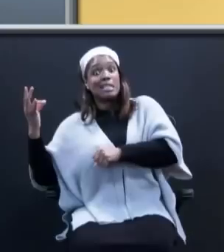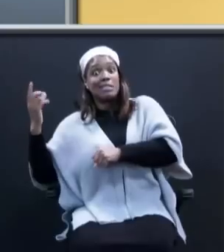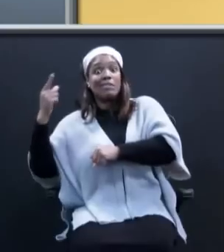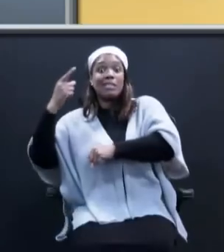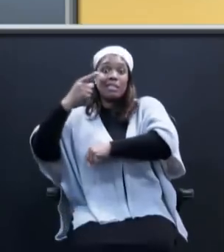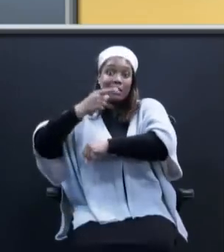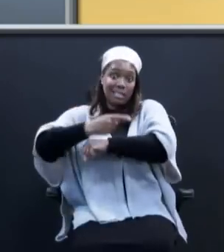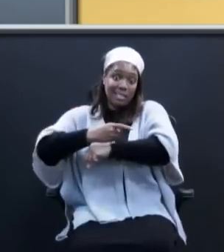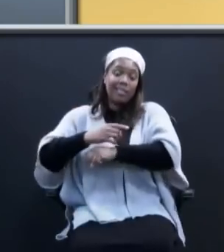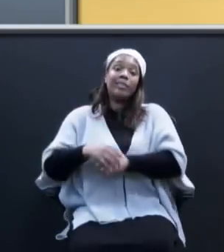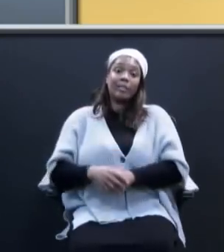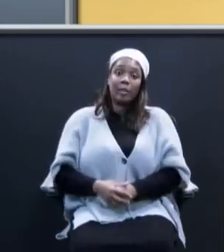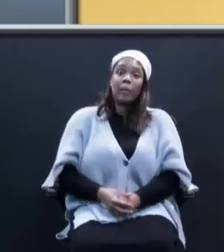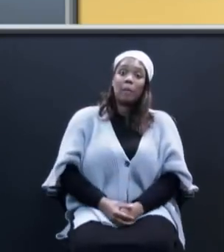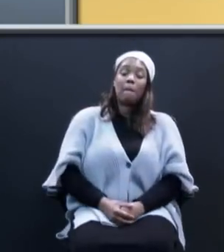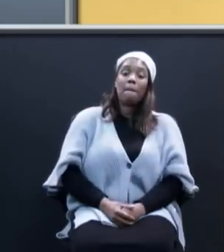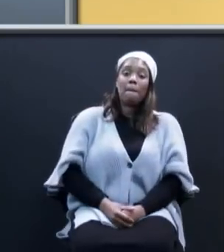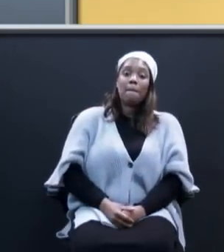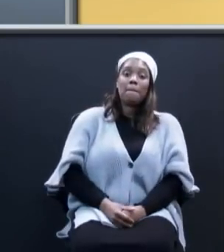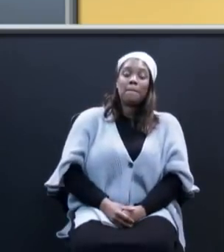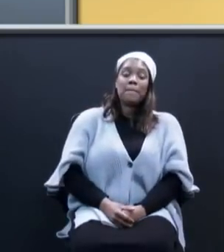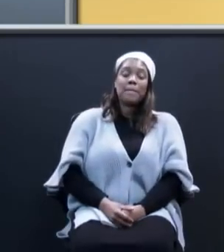on the 7th day.